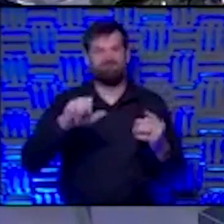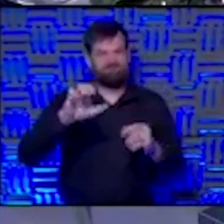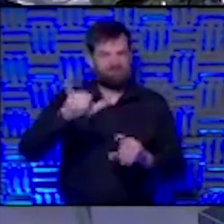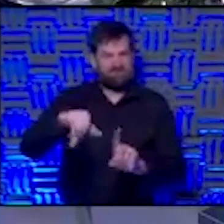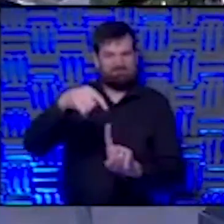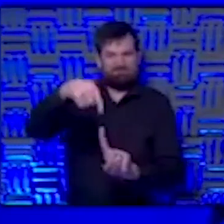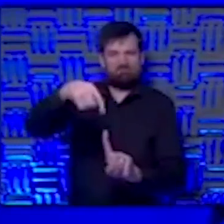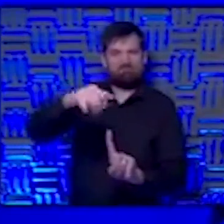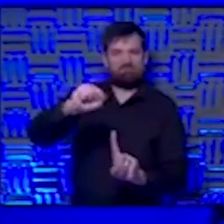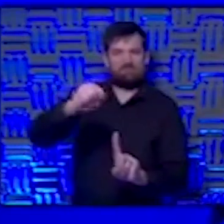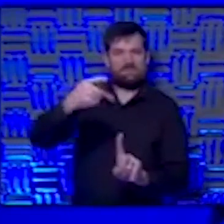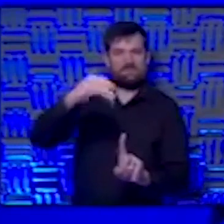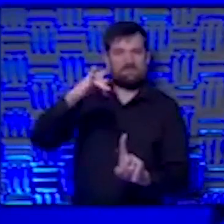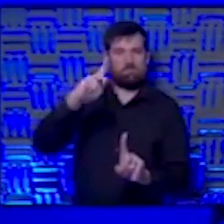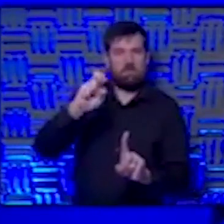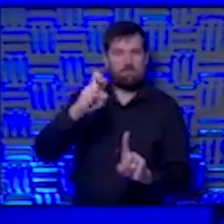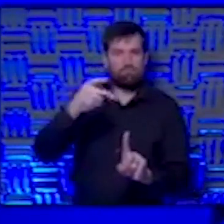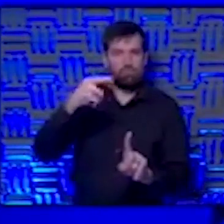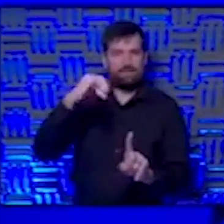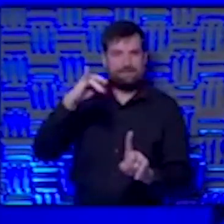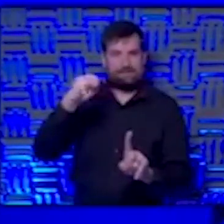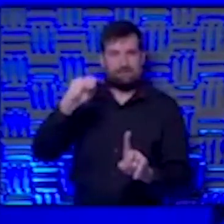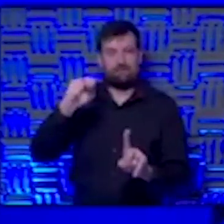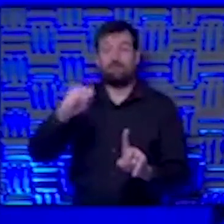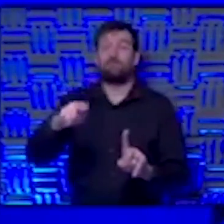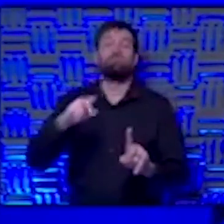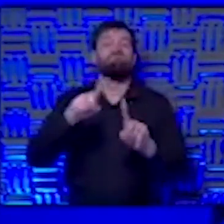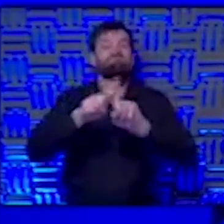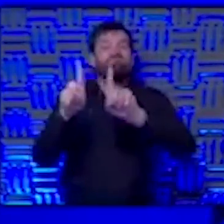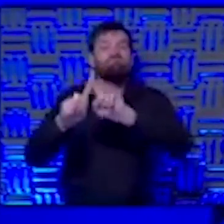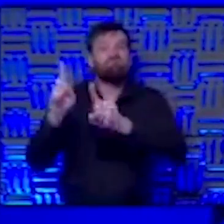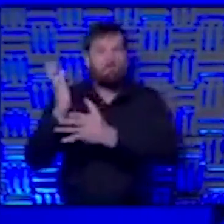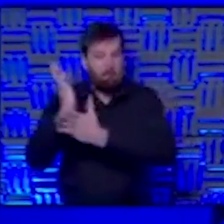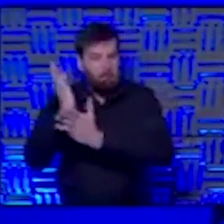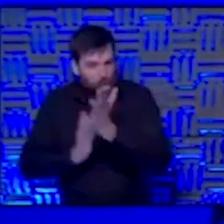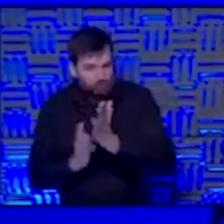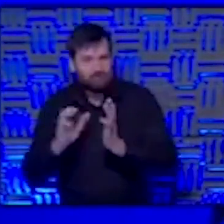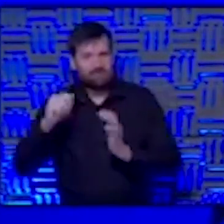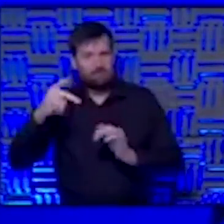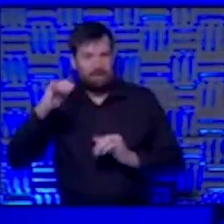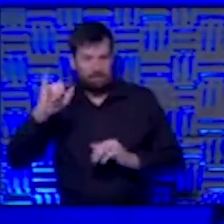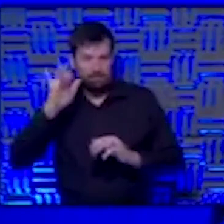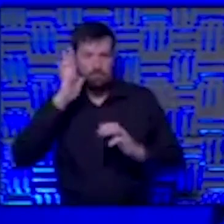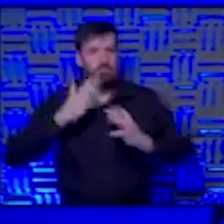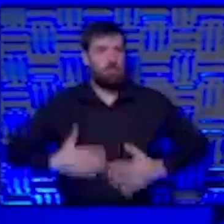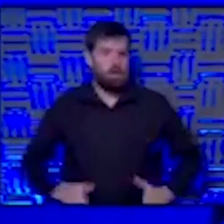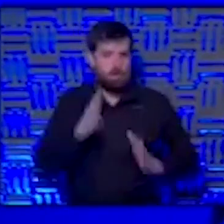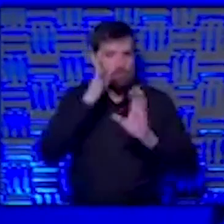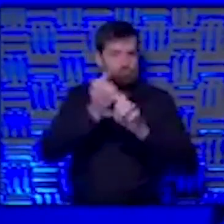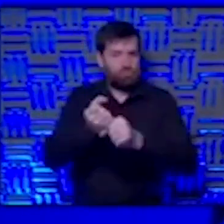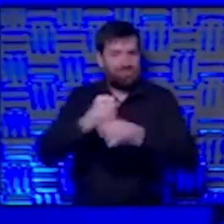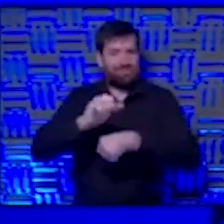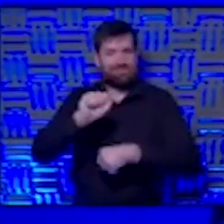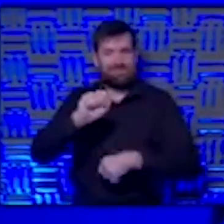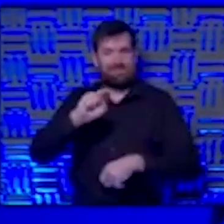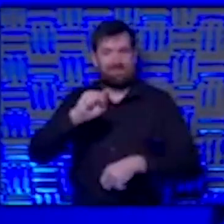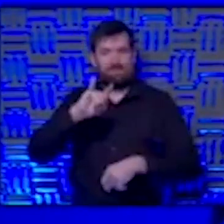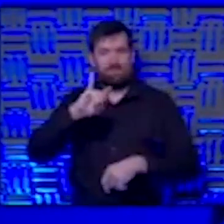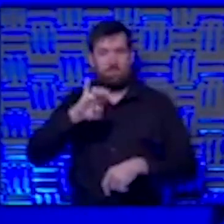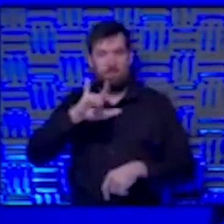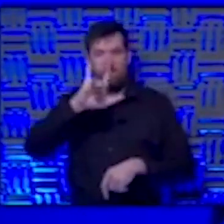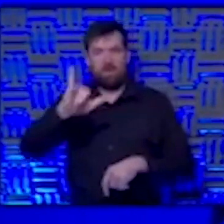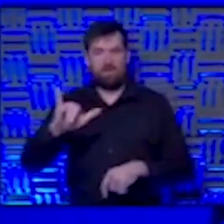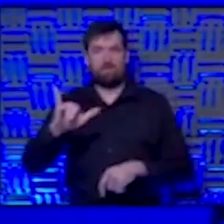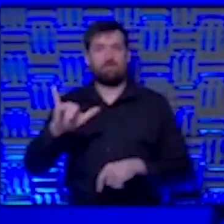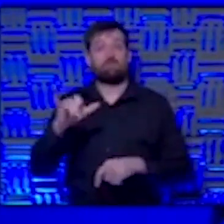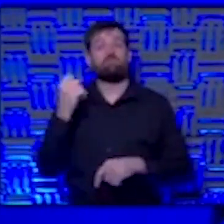spike protein, and you will make different antibodies to all these areas on the spike. Now, there are probably one or two that are more important because of actually where